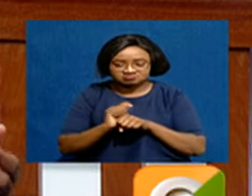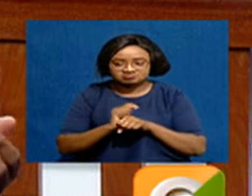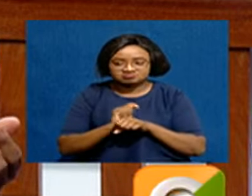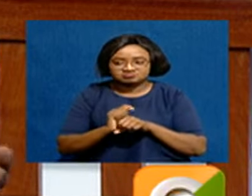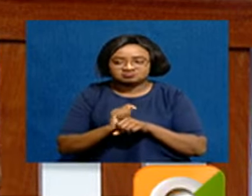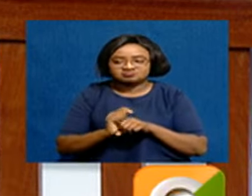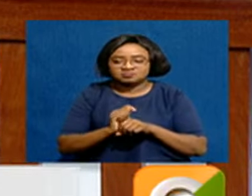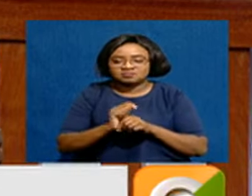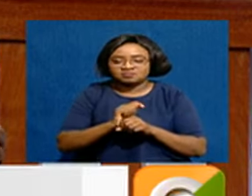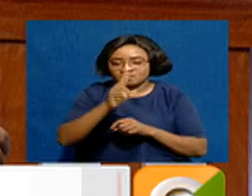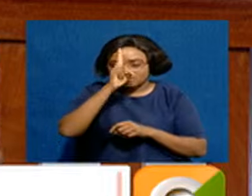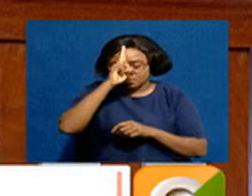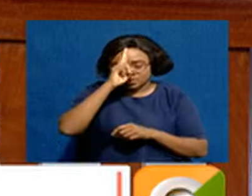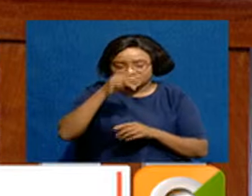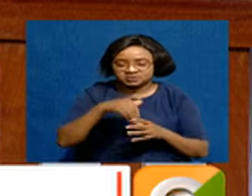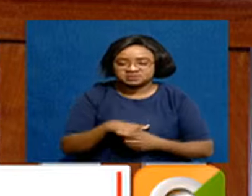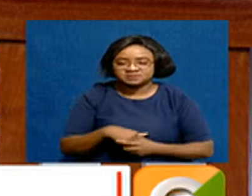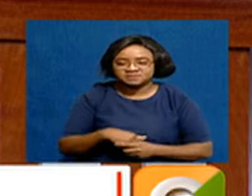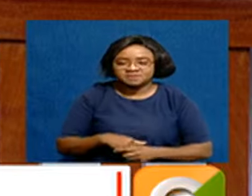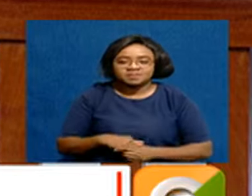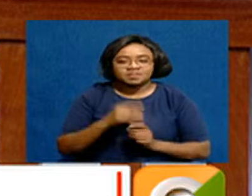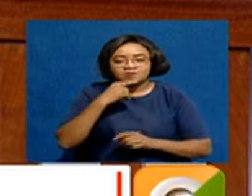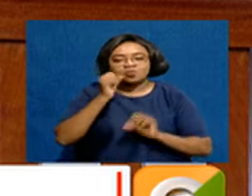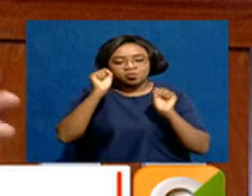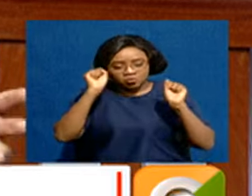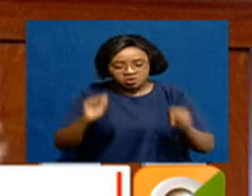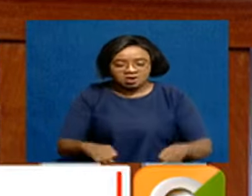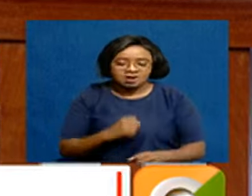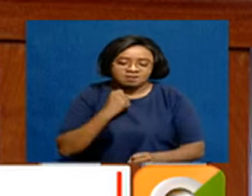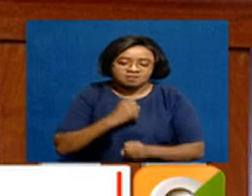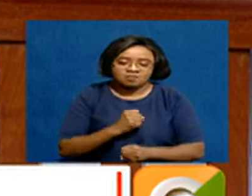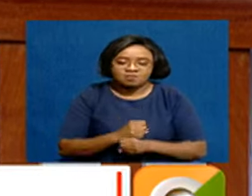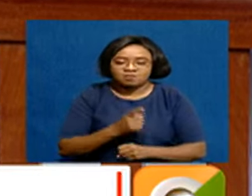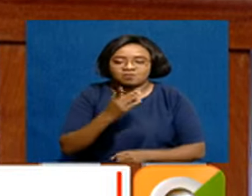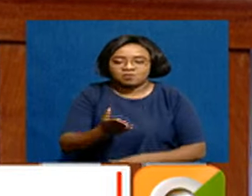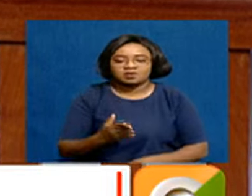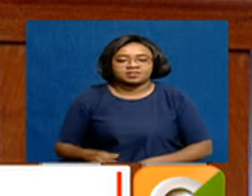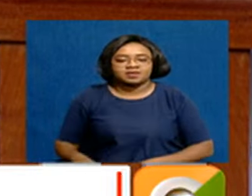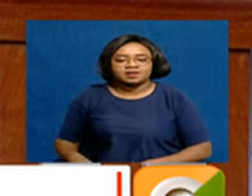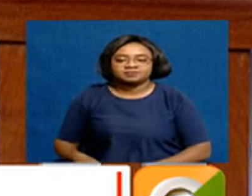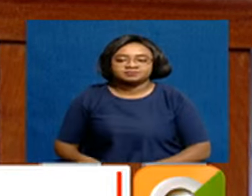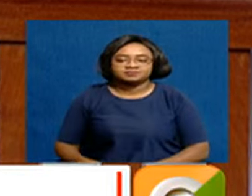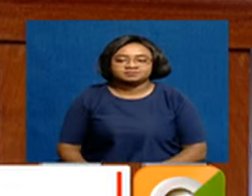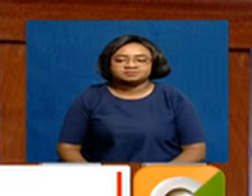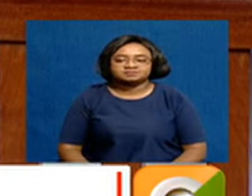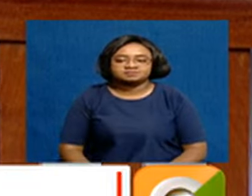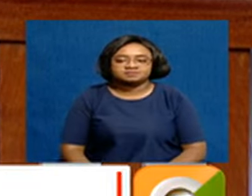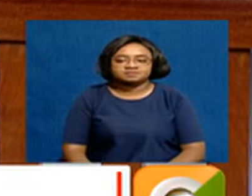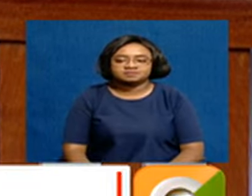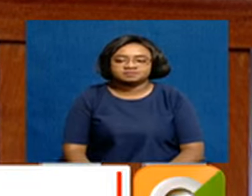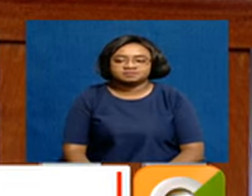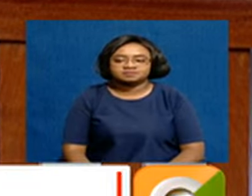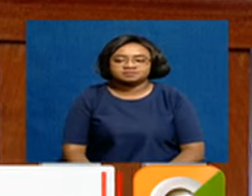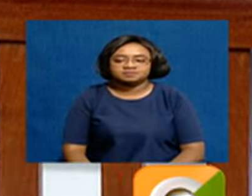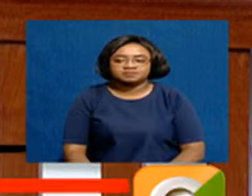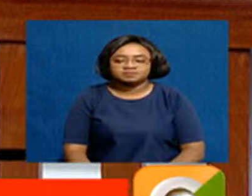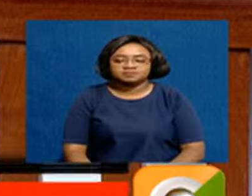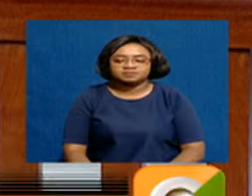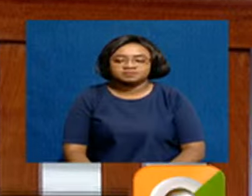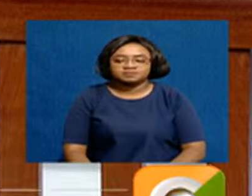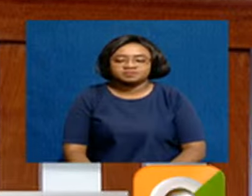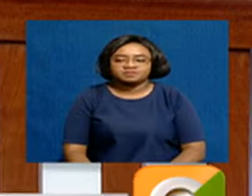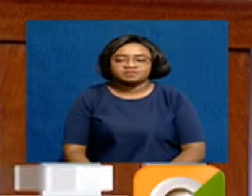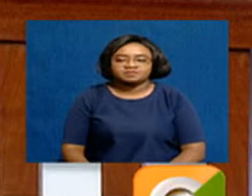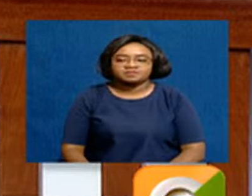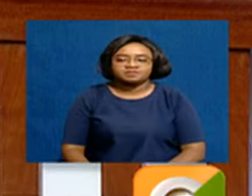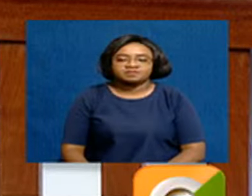formations within the National Police Service. Which can do the job? Who right now are doing the job on our borders, working with KDF in making sure